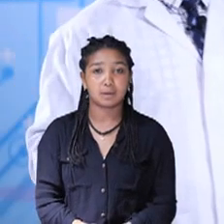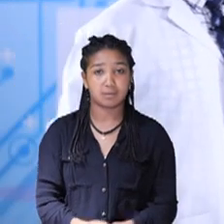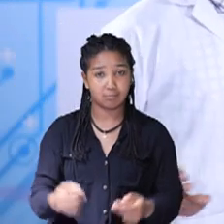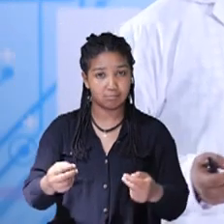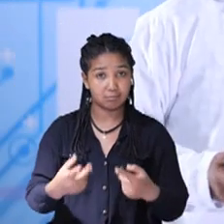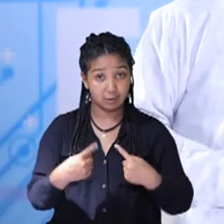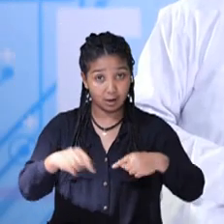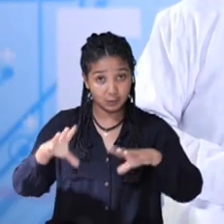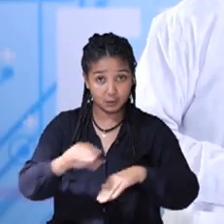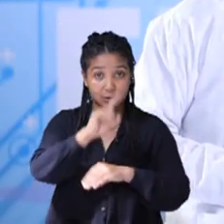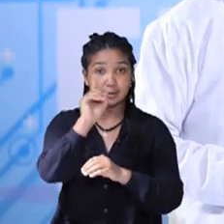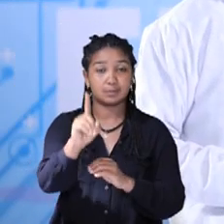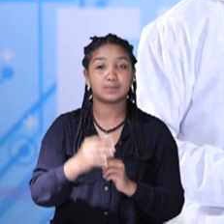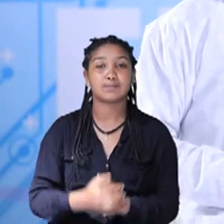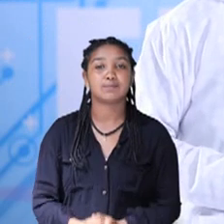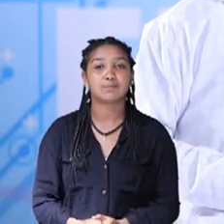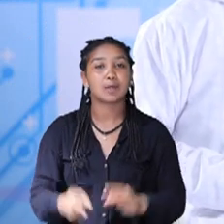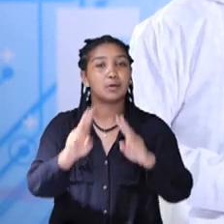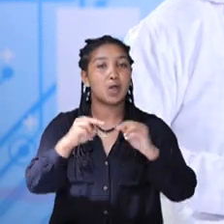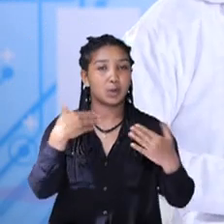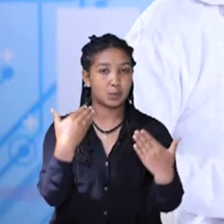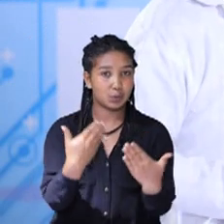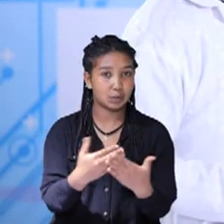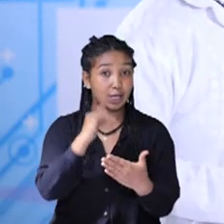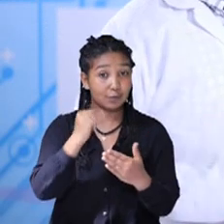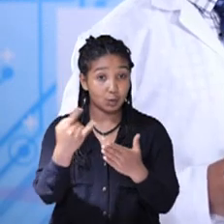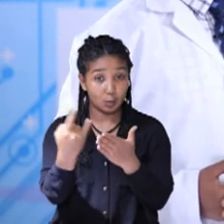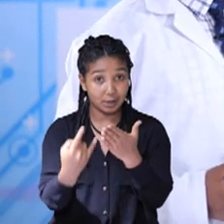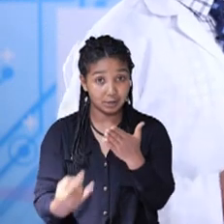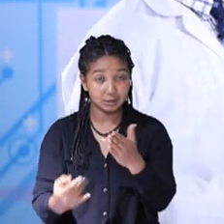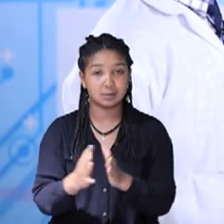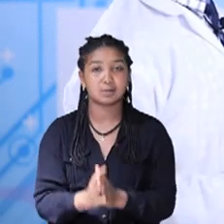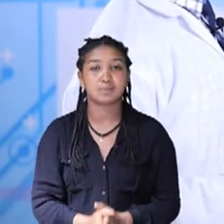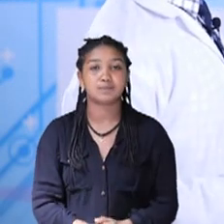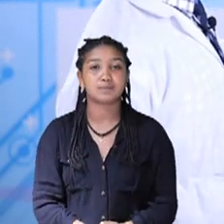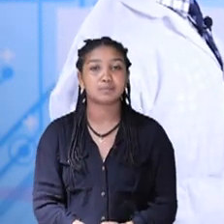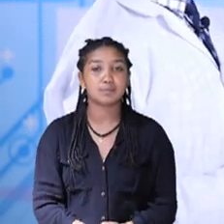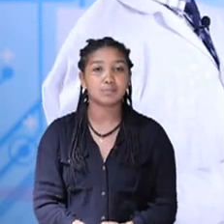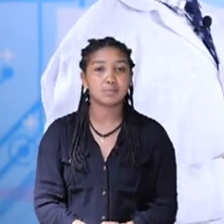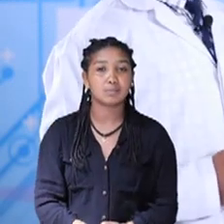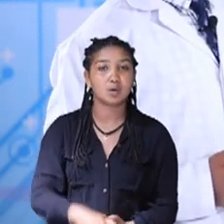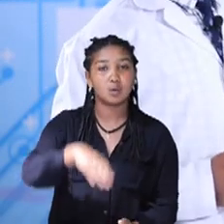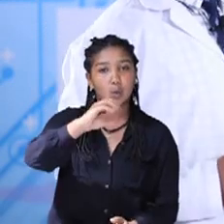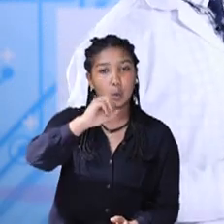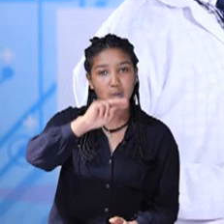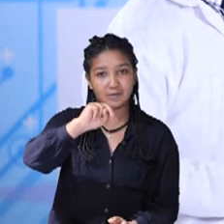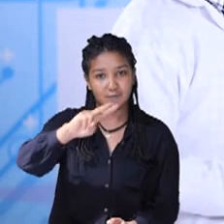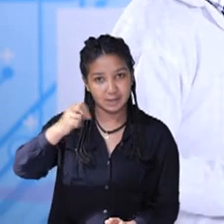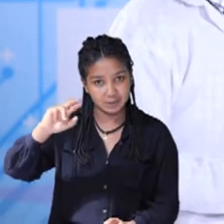Have you tried some, students? Very good. If you mentioned convergent